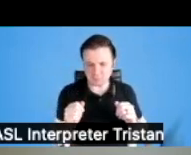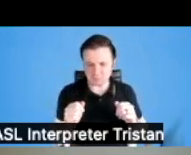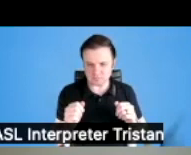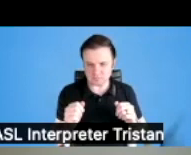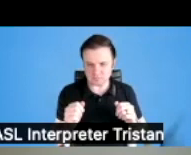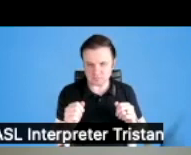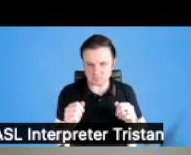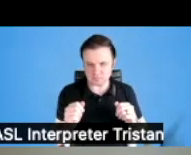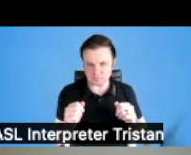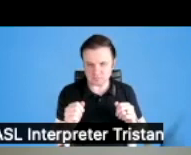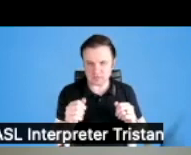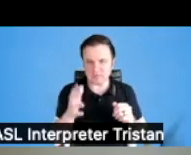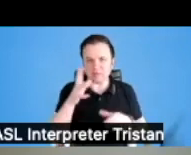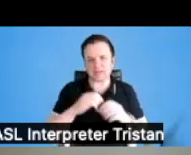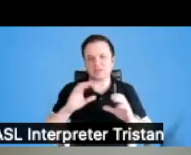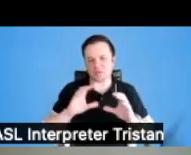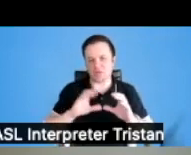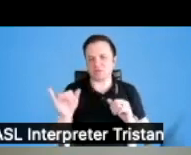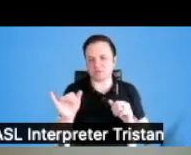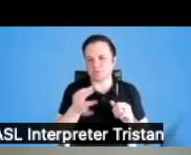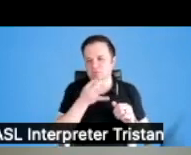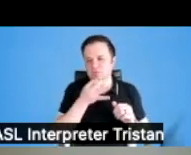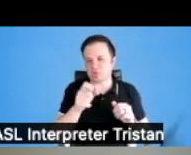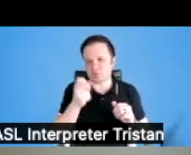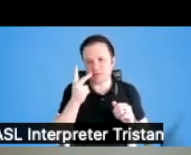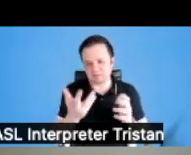will be in the chat soon, so you can see for yourself.